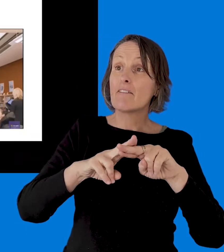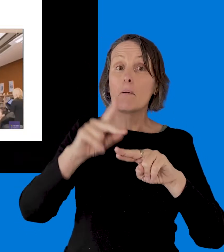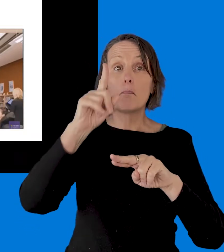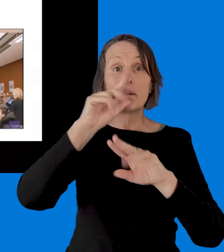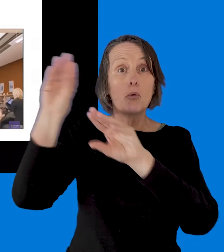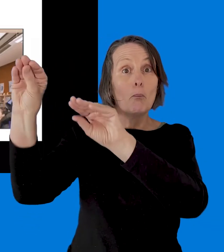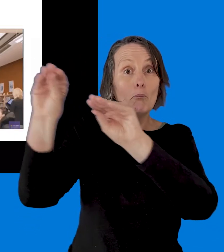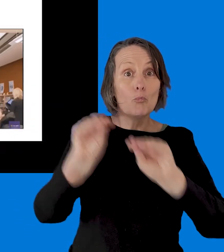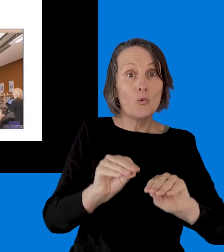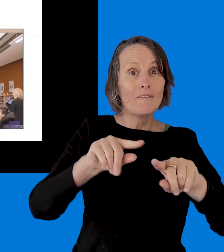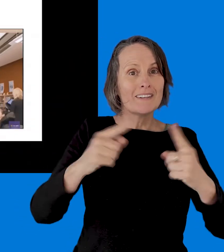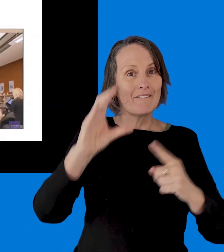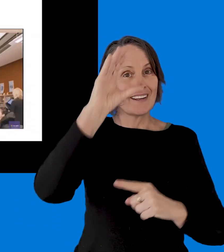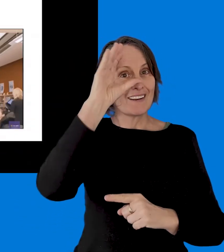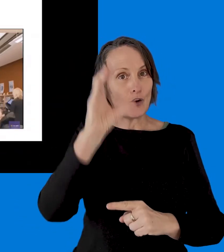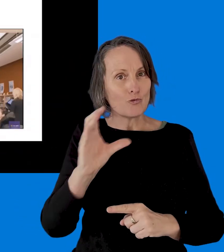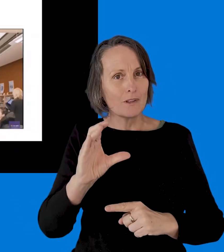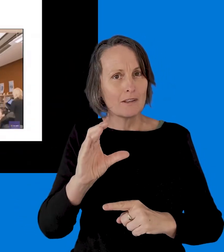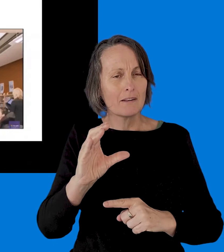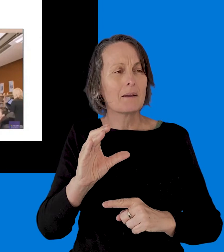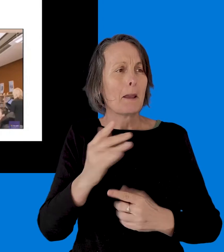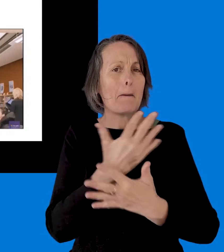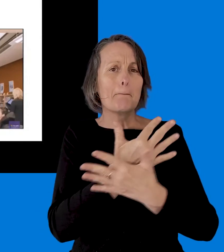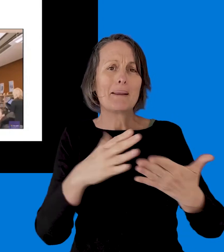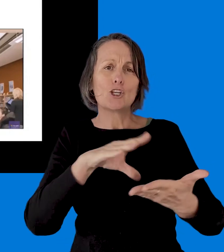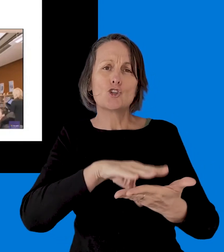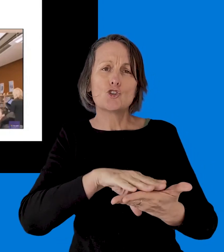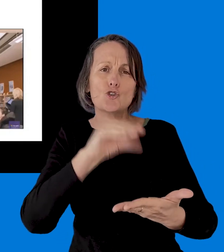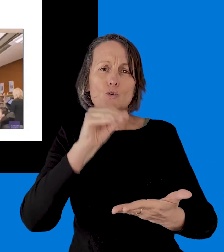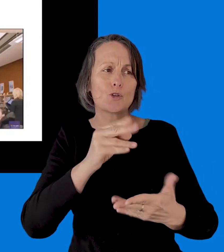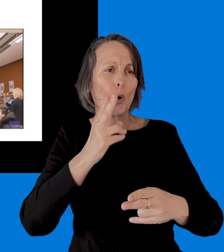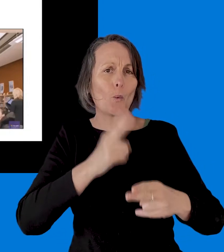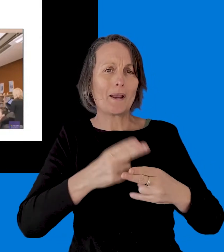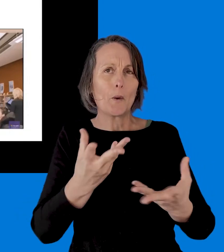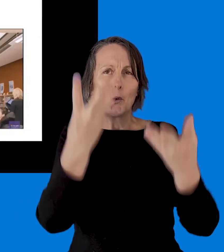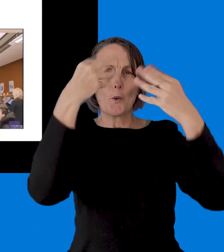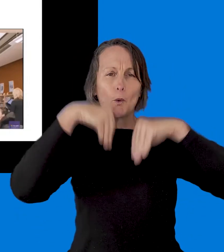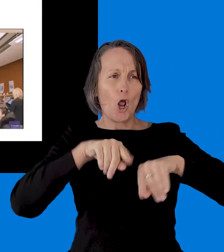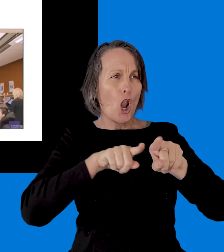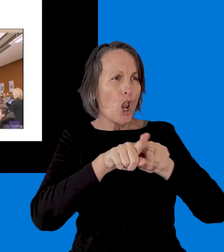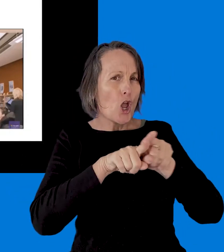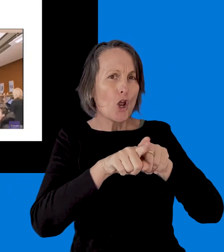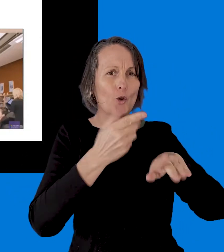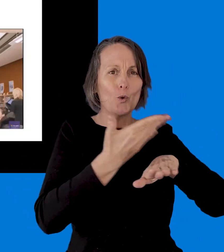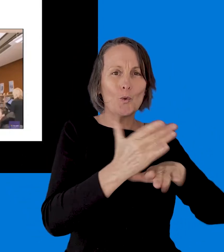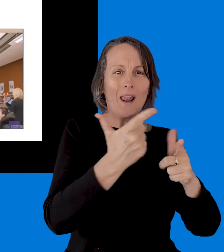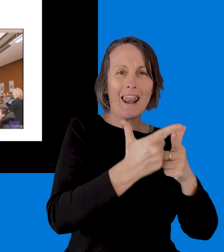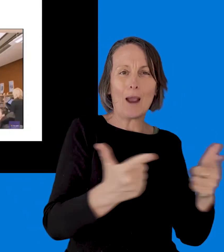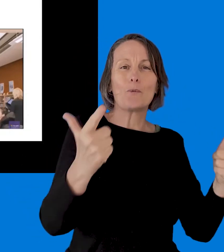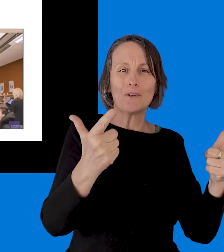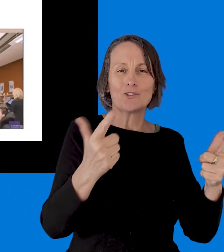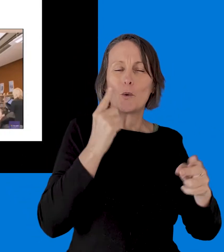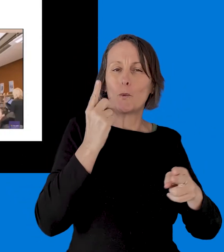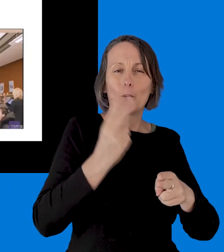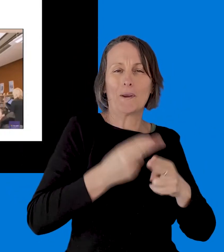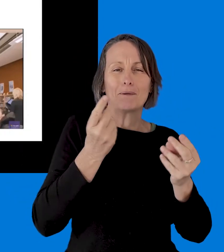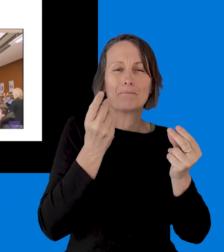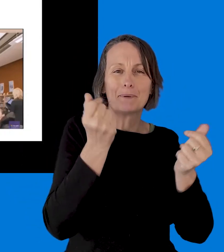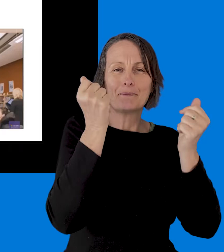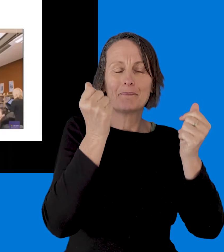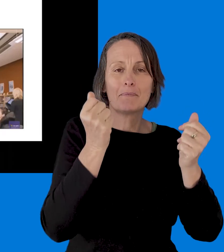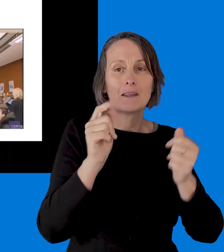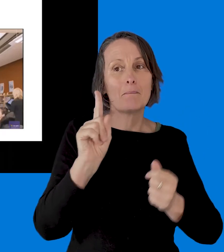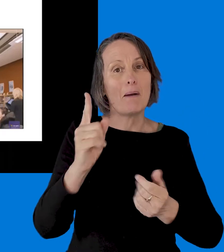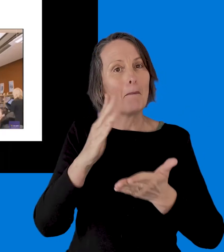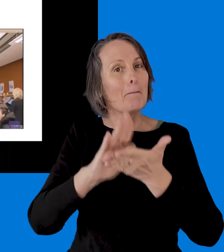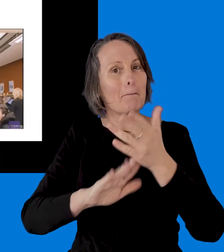to a country within, depending on their age, within a few months to a year, will probably ramp up to some ability in